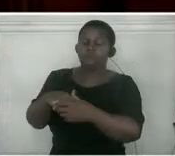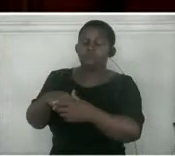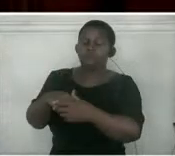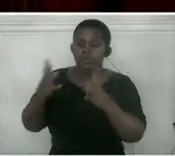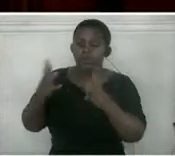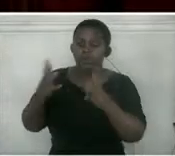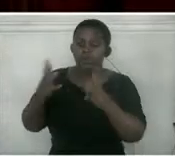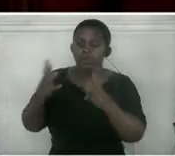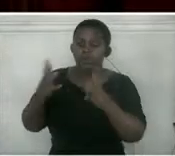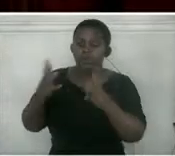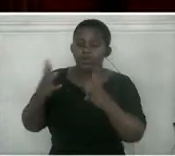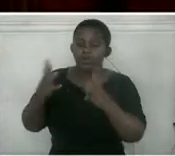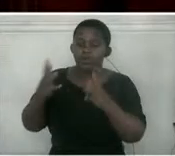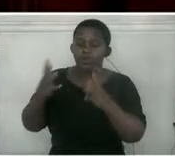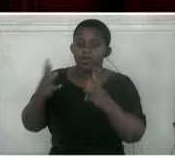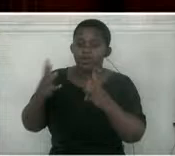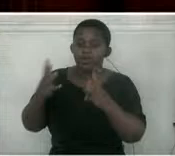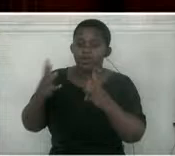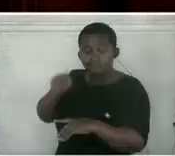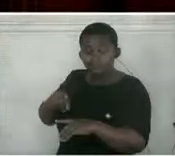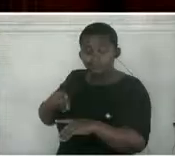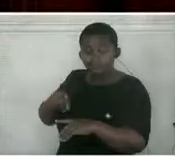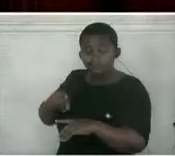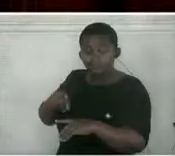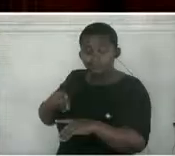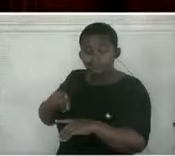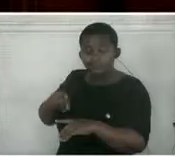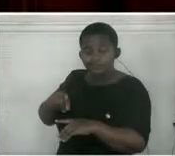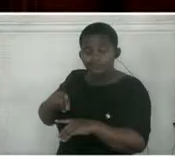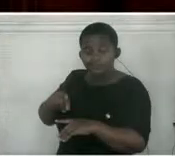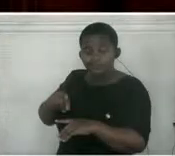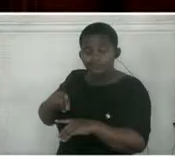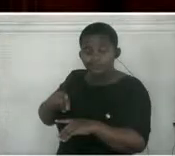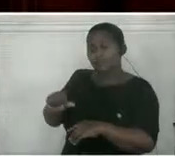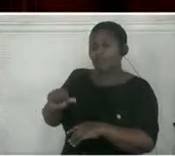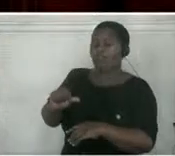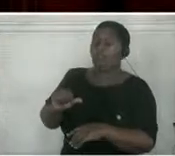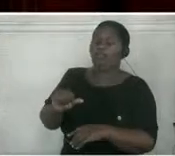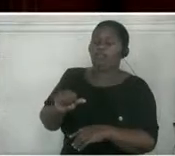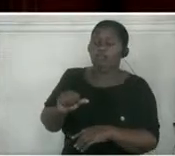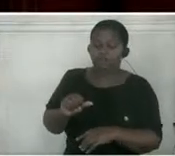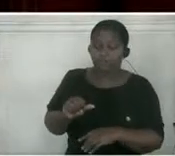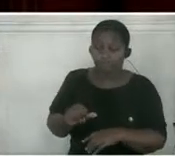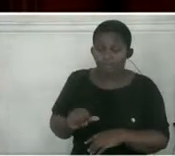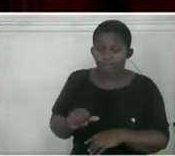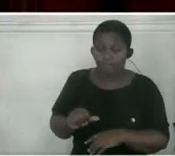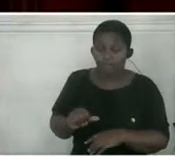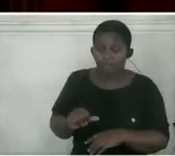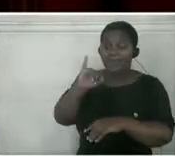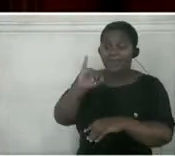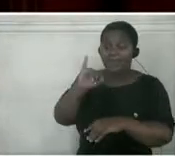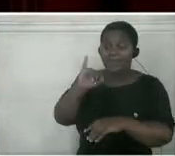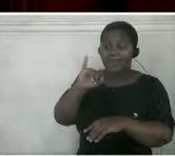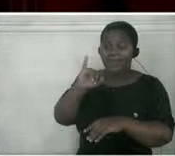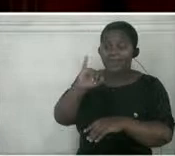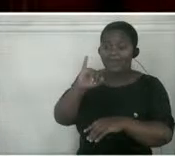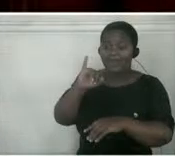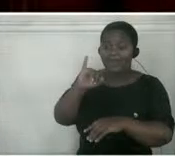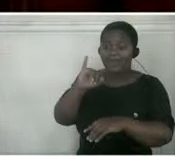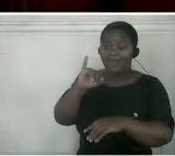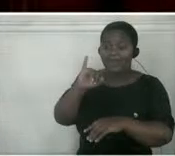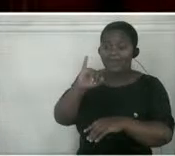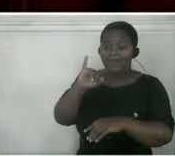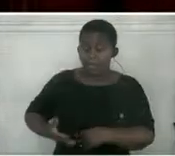As part of this initiative, Itala has secured a facility for women